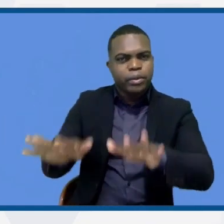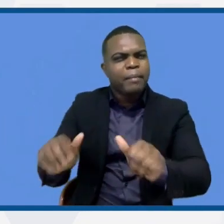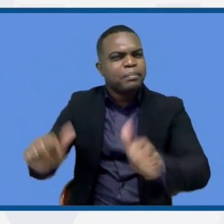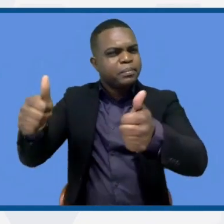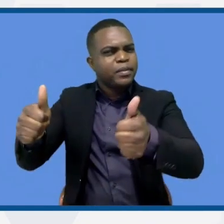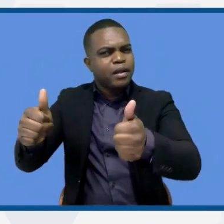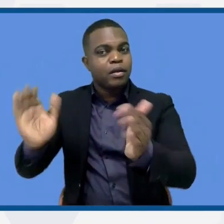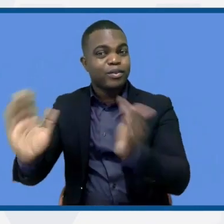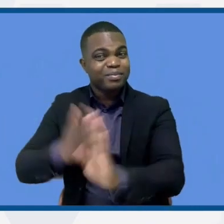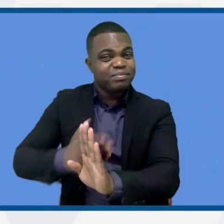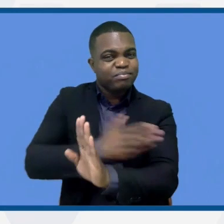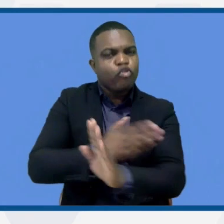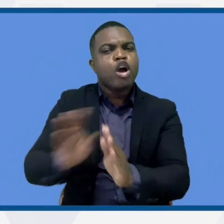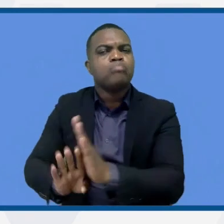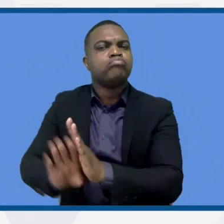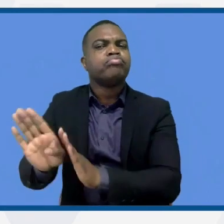area.